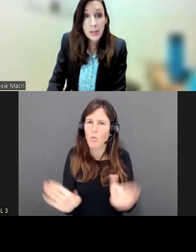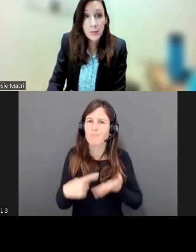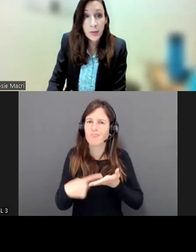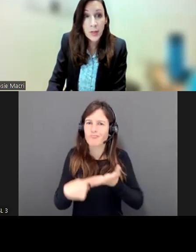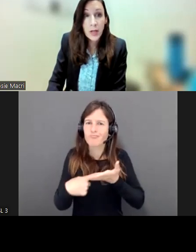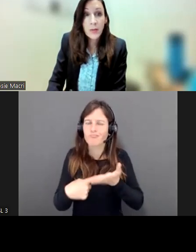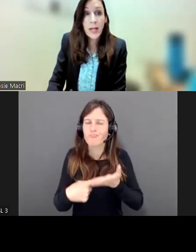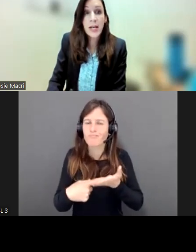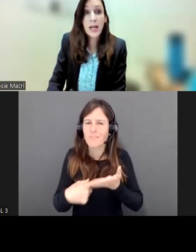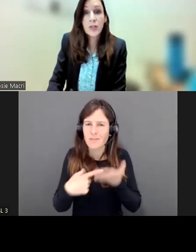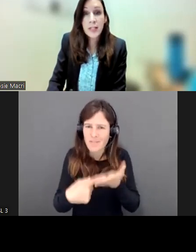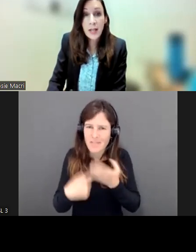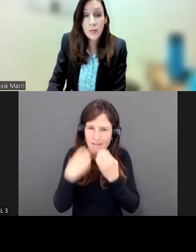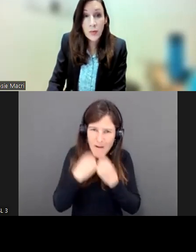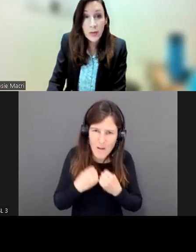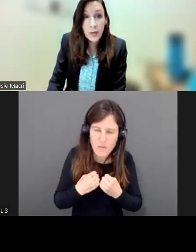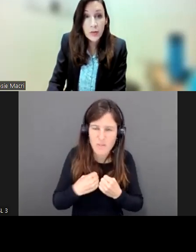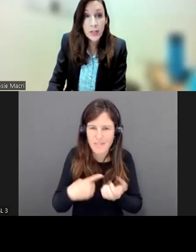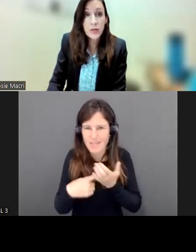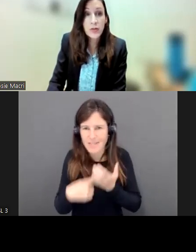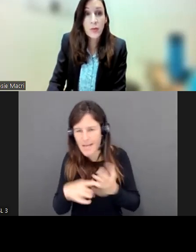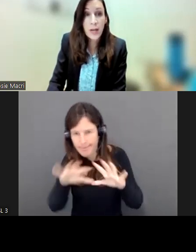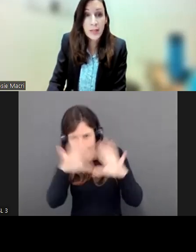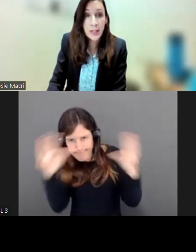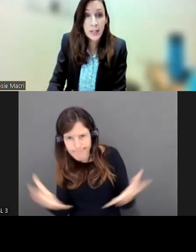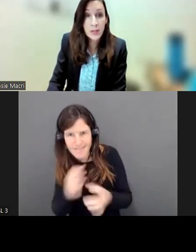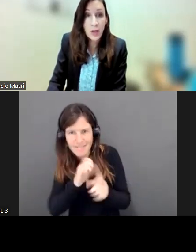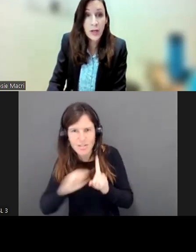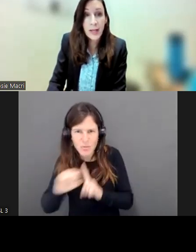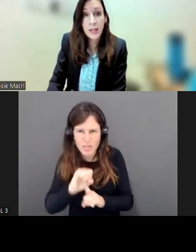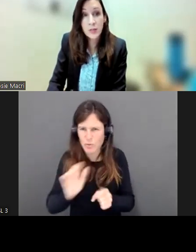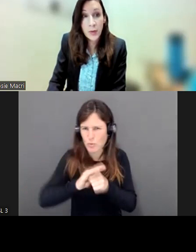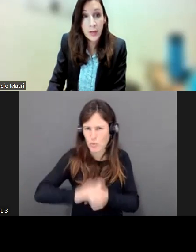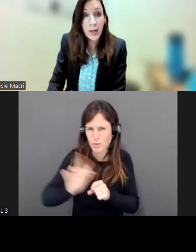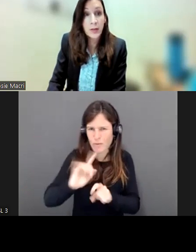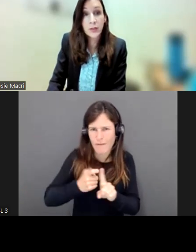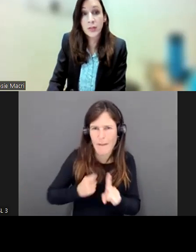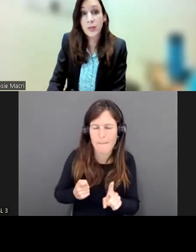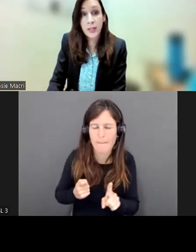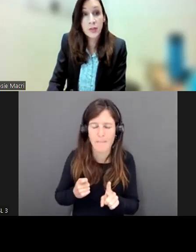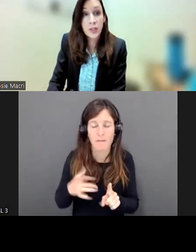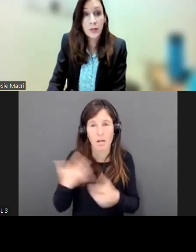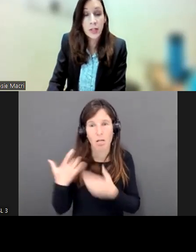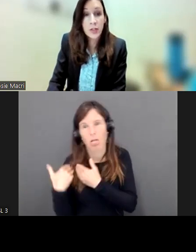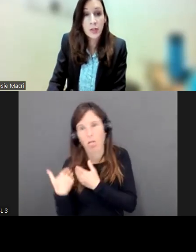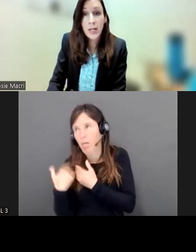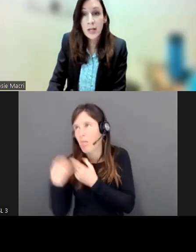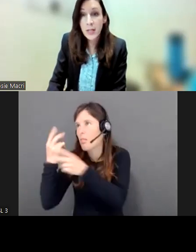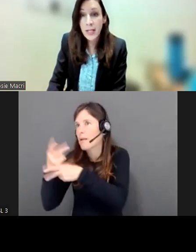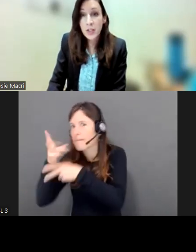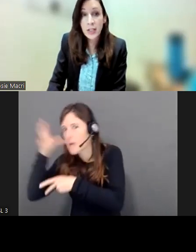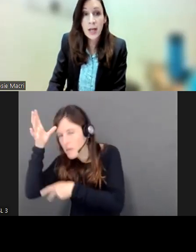as possible, right? To understand where the stressors are, what the needs are. And that's where elder or